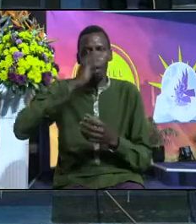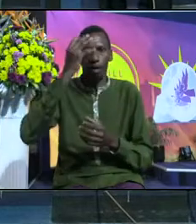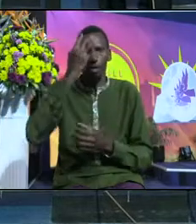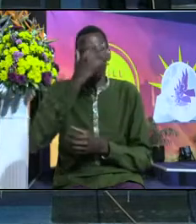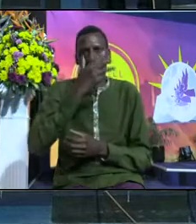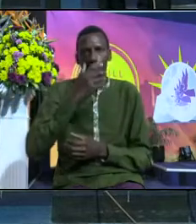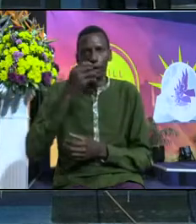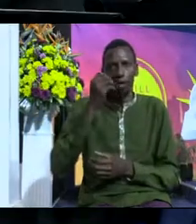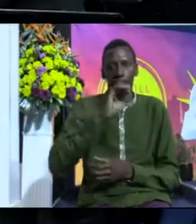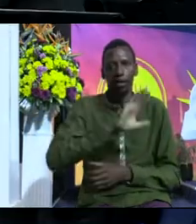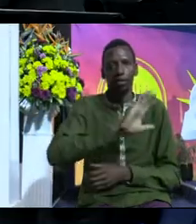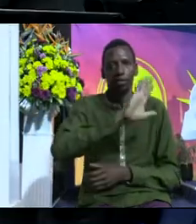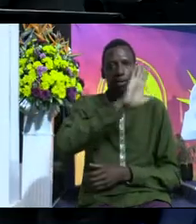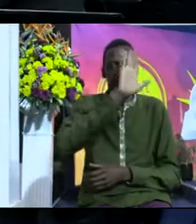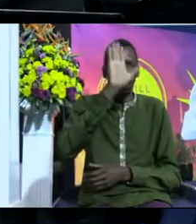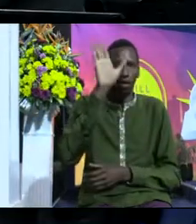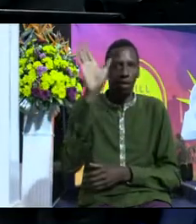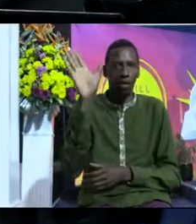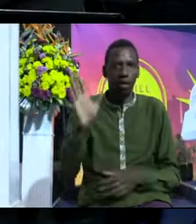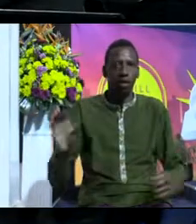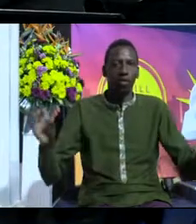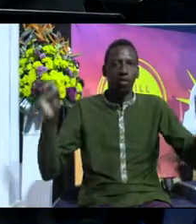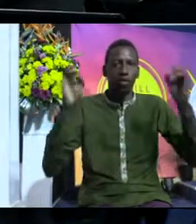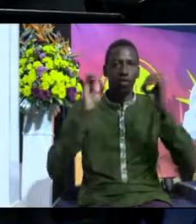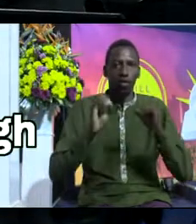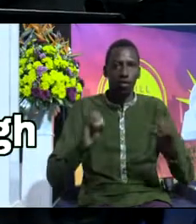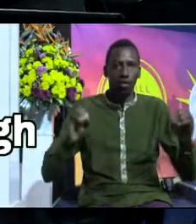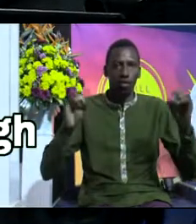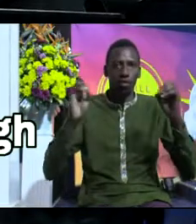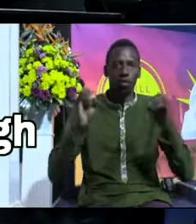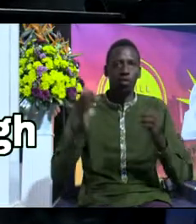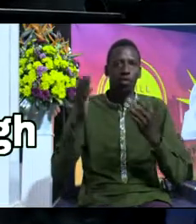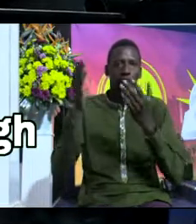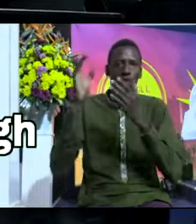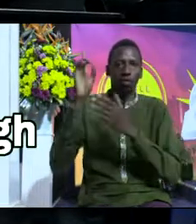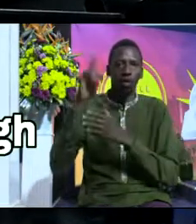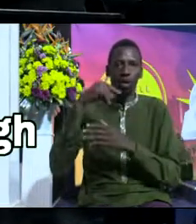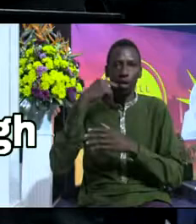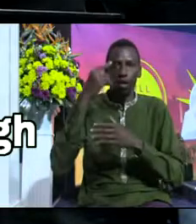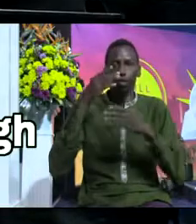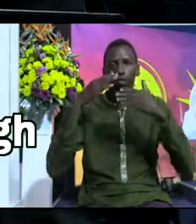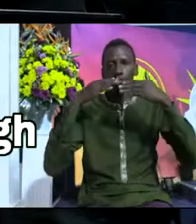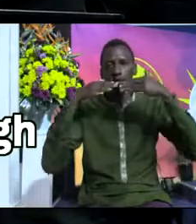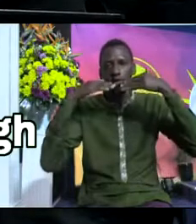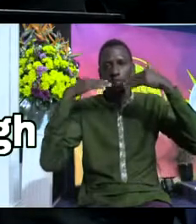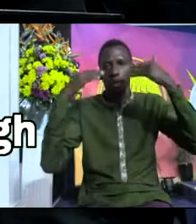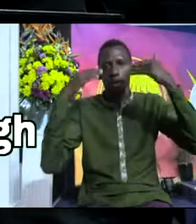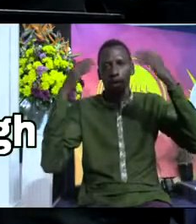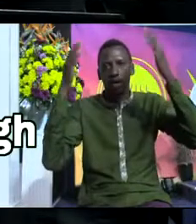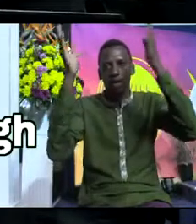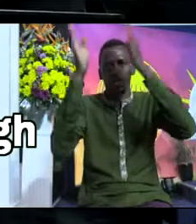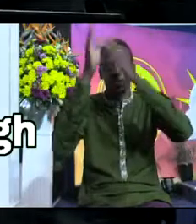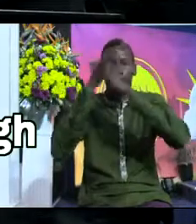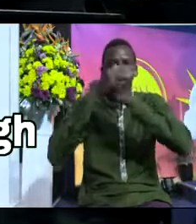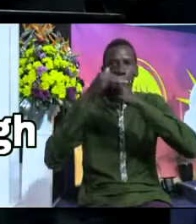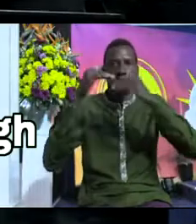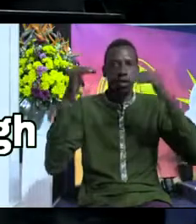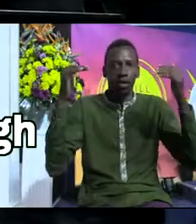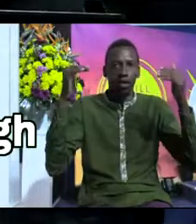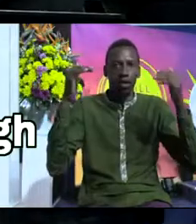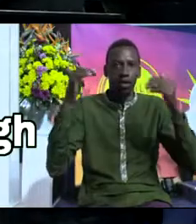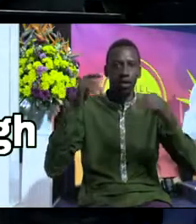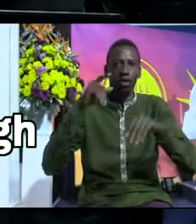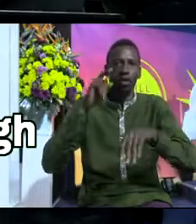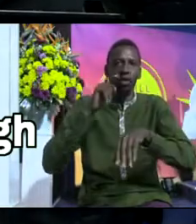beams azure the sky. There's one who smiles on high. There's one who smiles